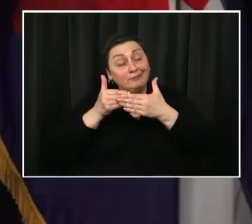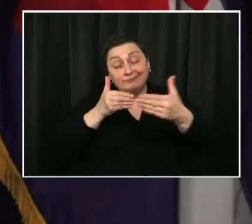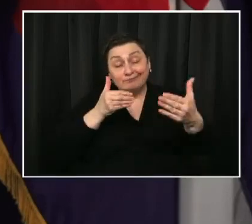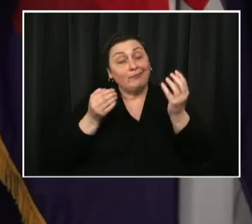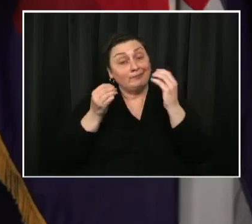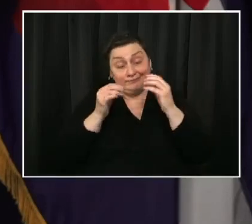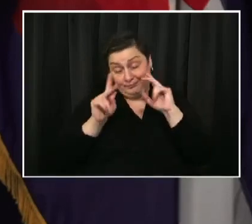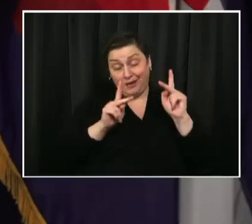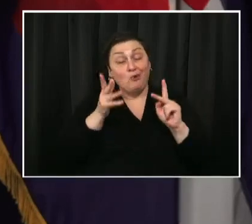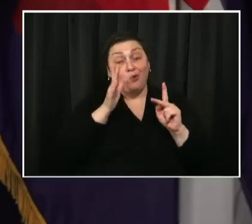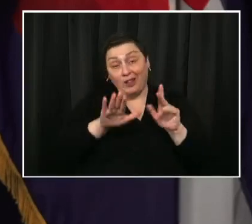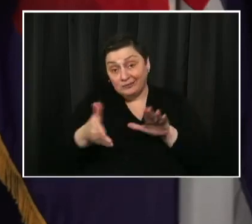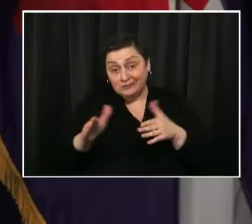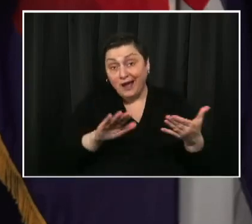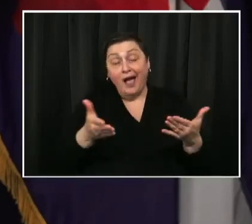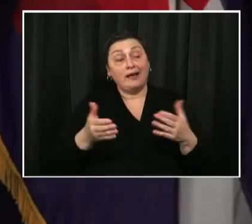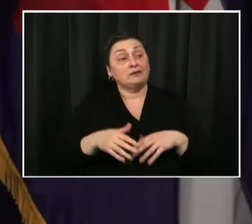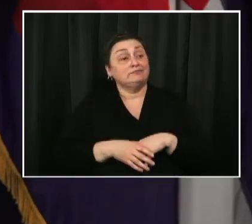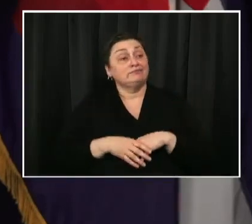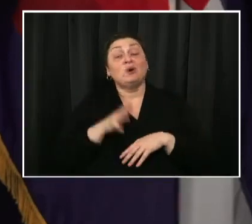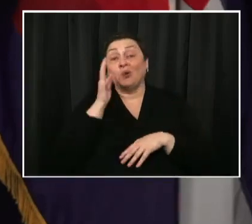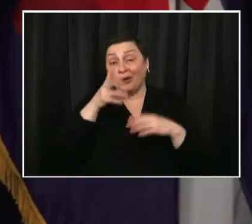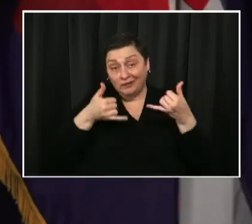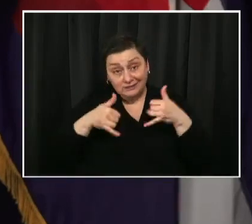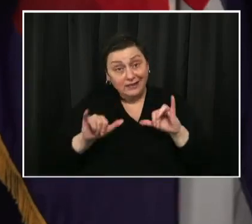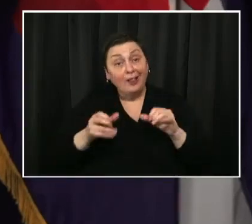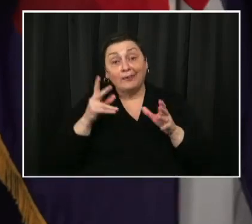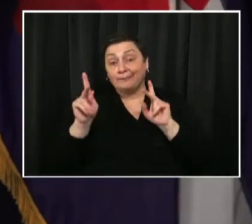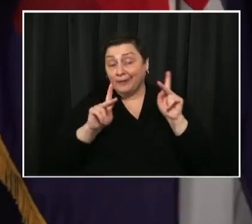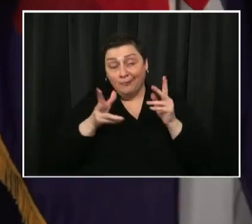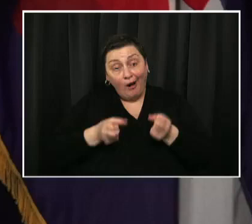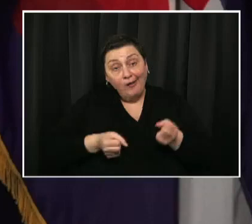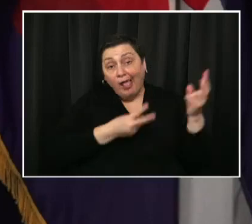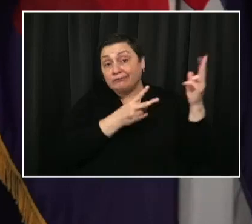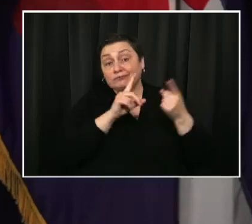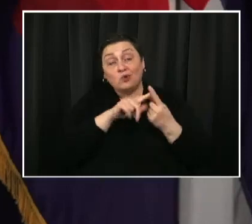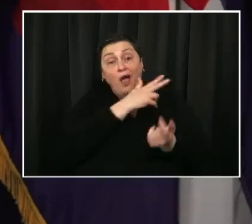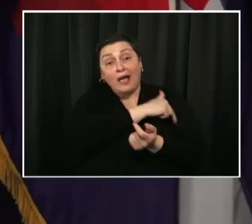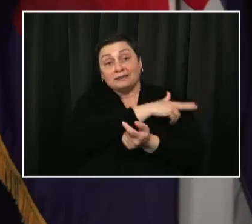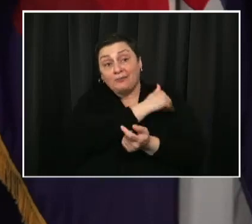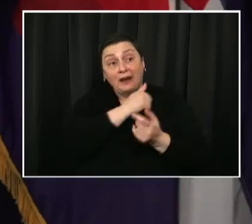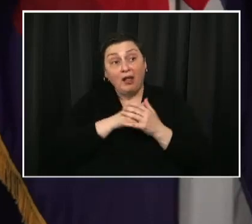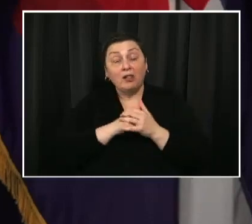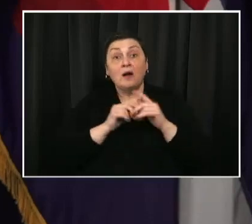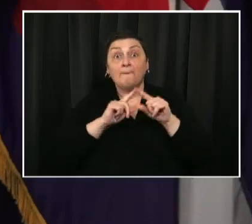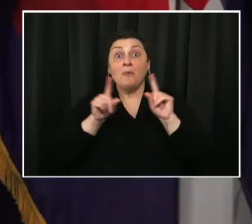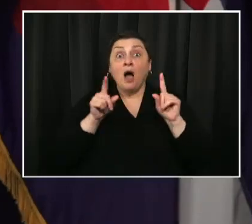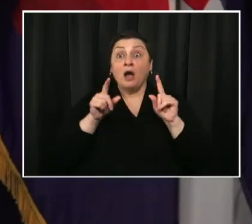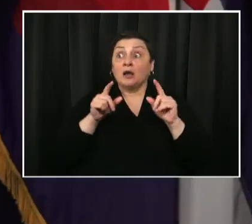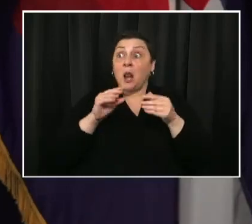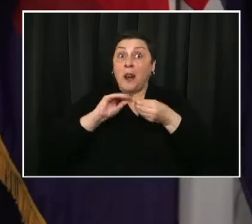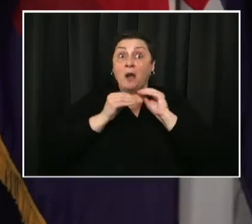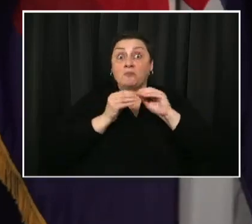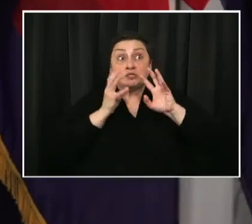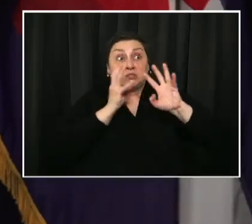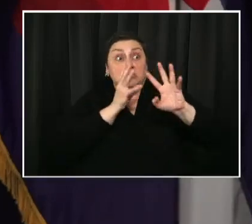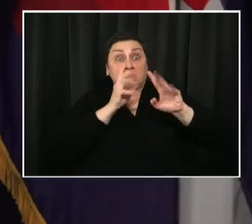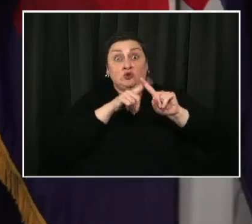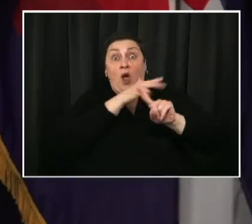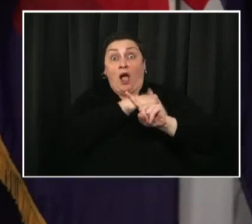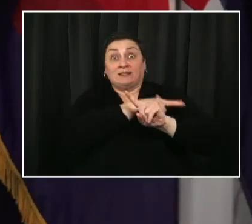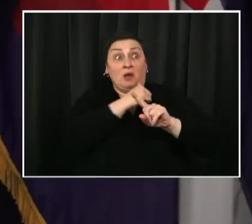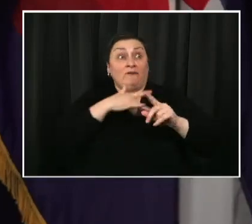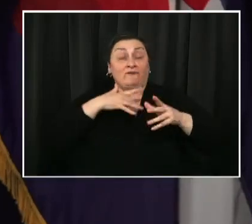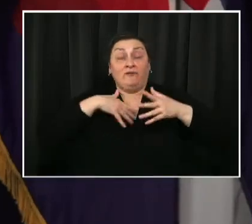more hospitalization, the danger of exceeding our hospital capacity is rapidly decreasing. So if I could do